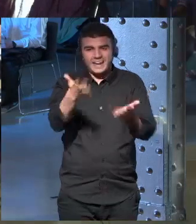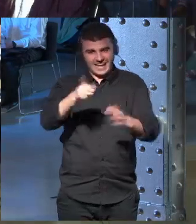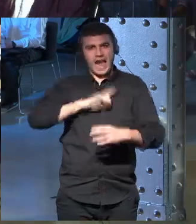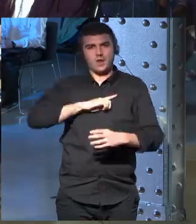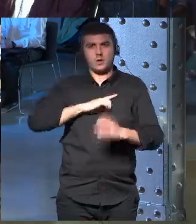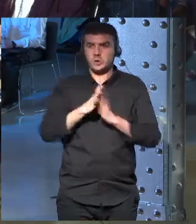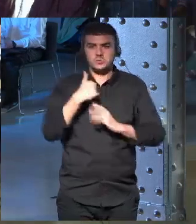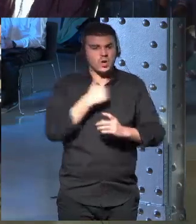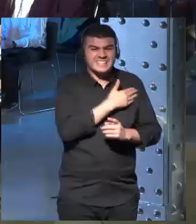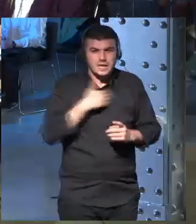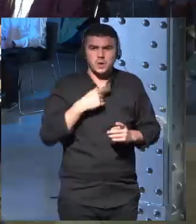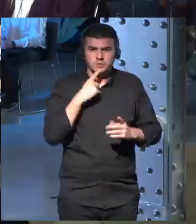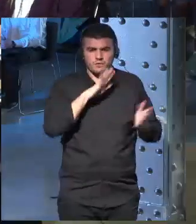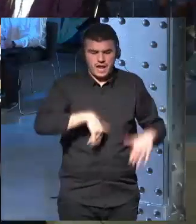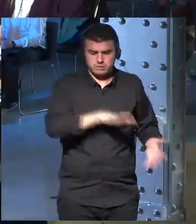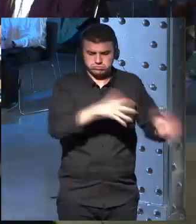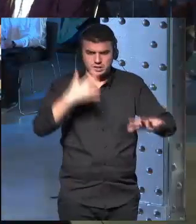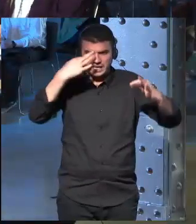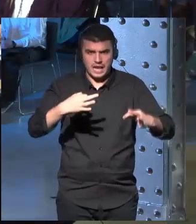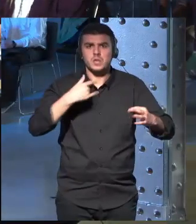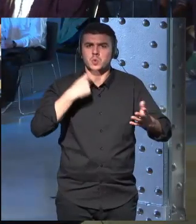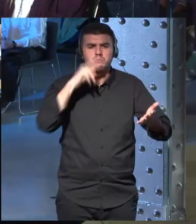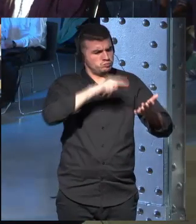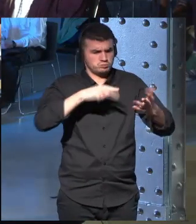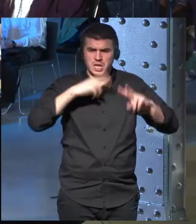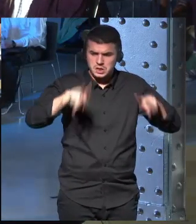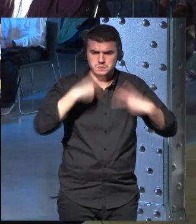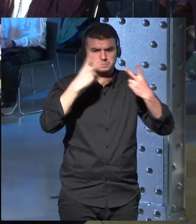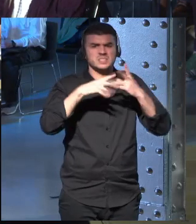what I wanted. And that's what the essay is about. Mm-hmm.